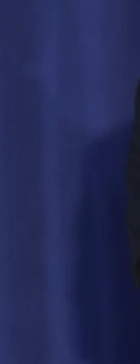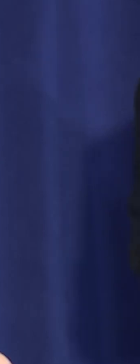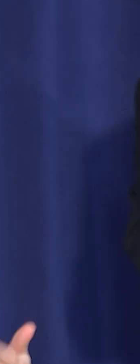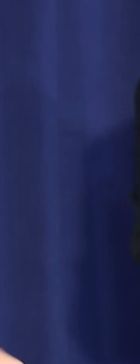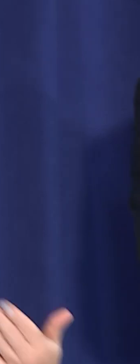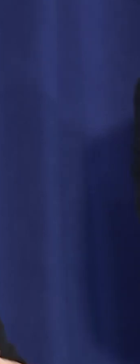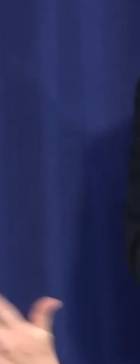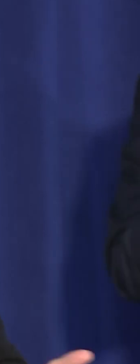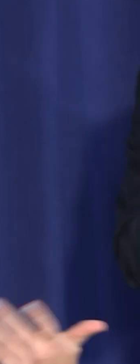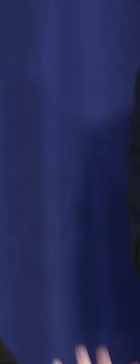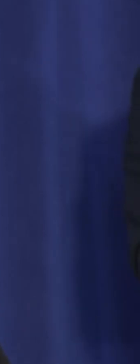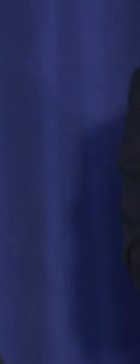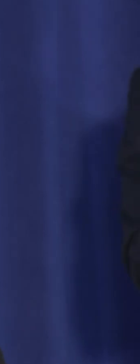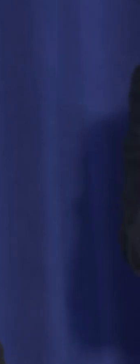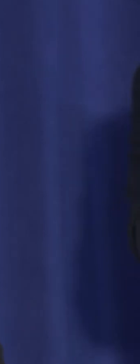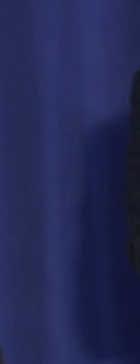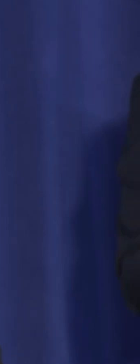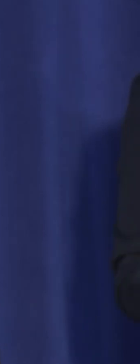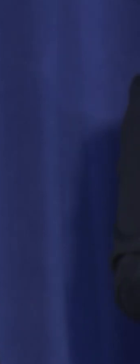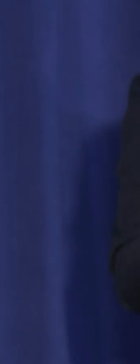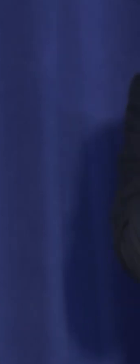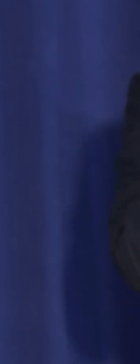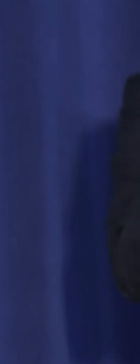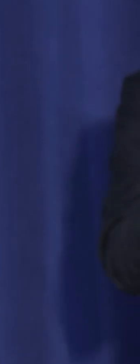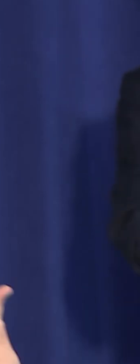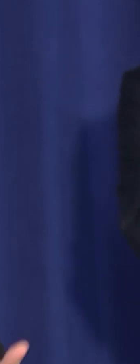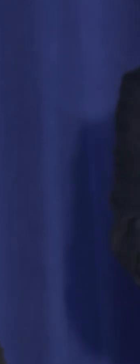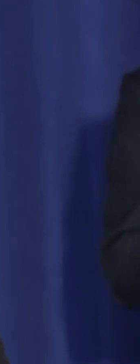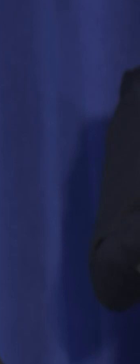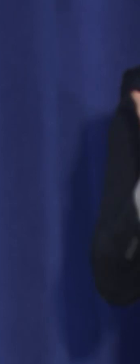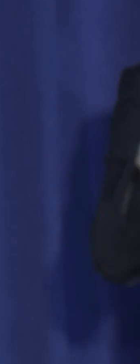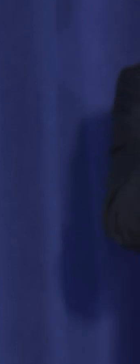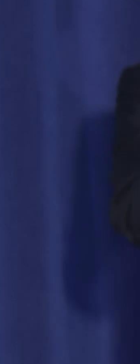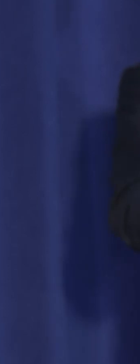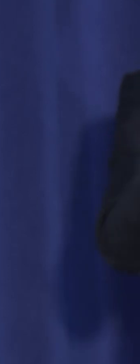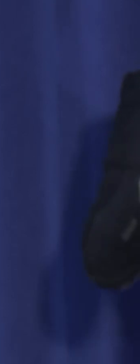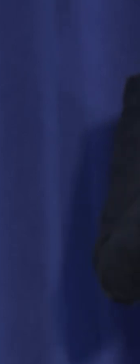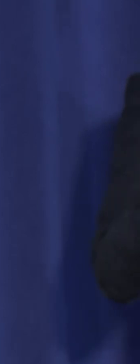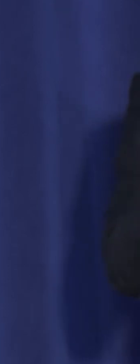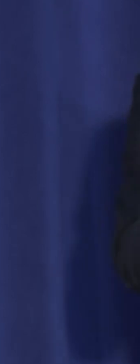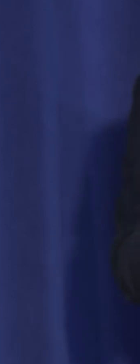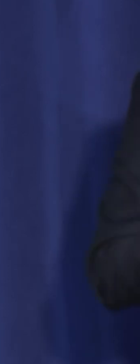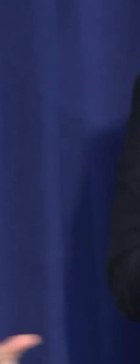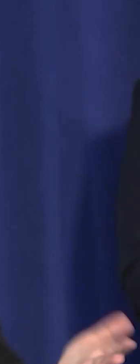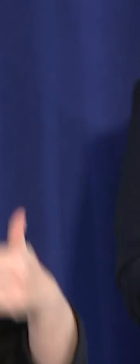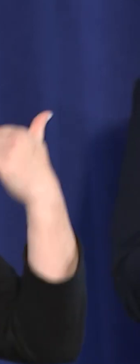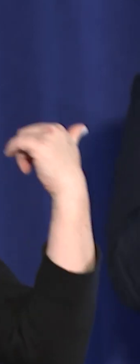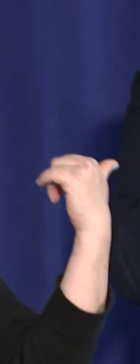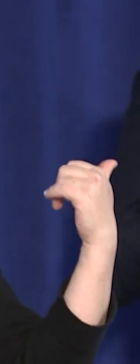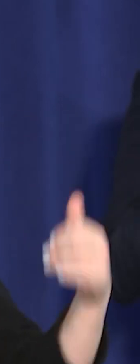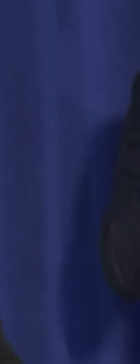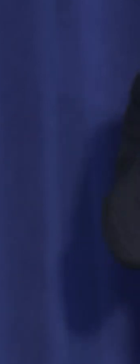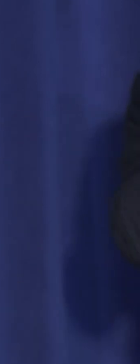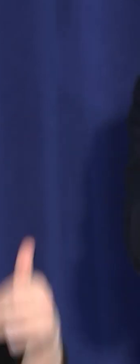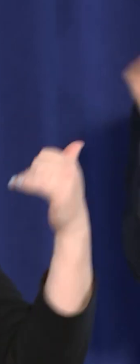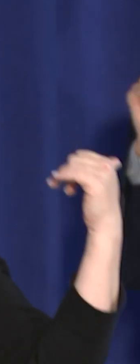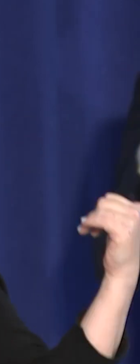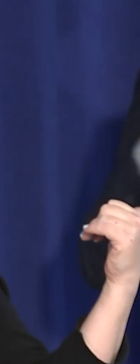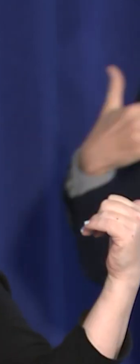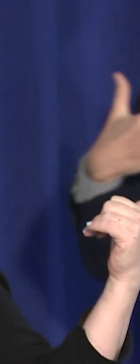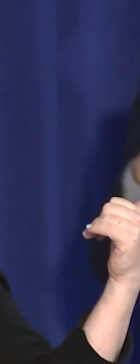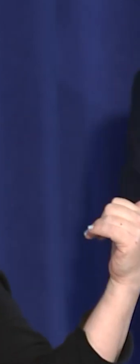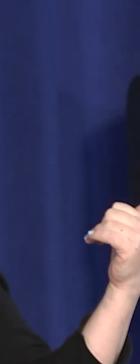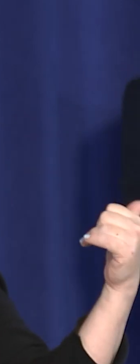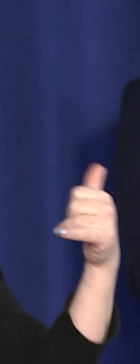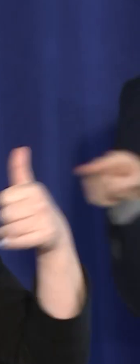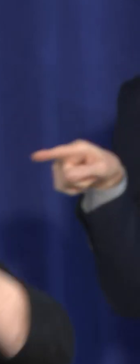well. And I think that is I never like fear to be a motivator, but I think when people feel like it's close to them again, especially people who were depending on, I